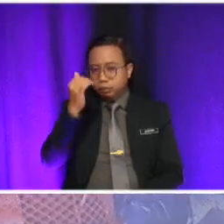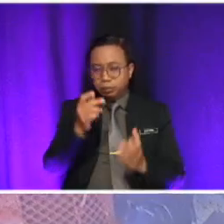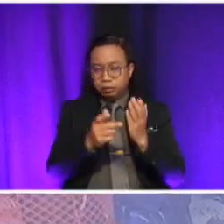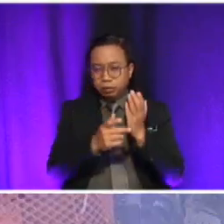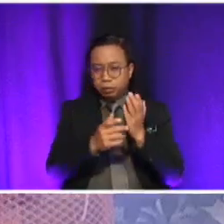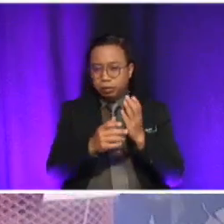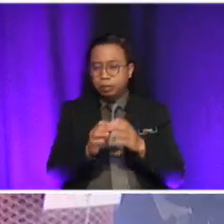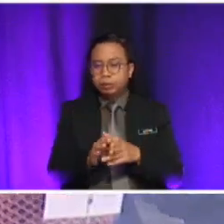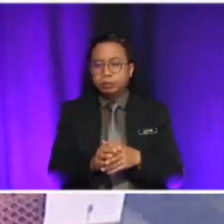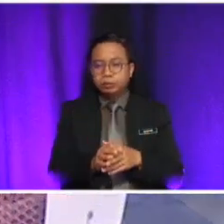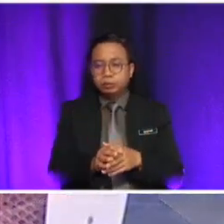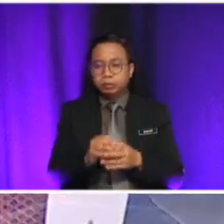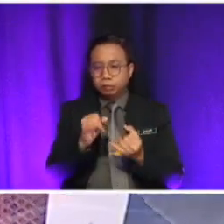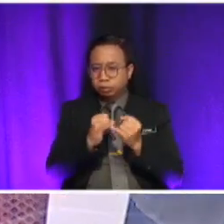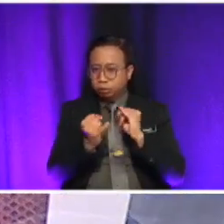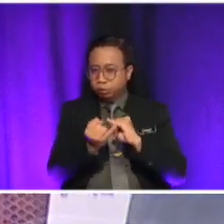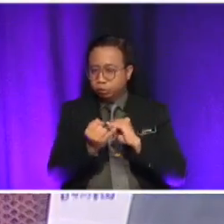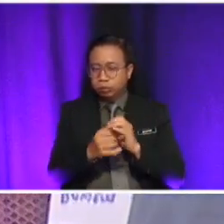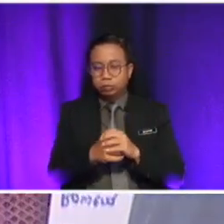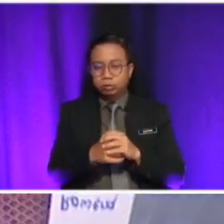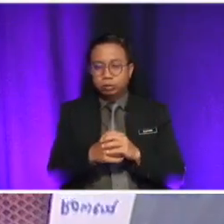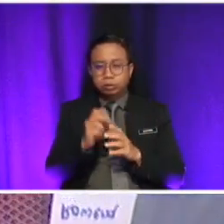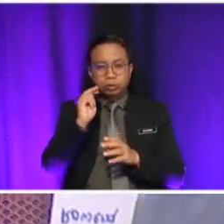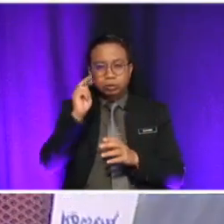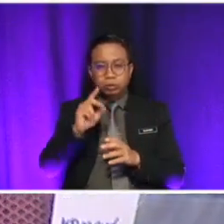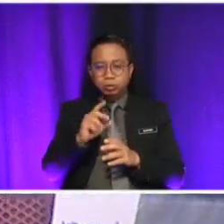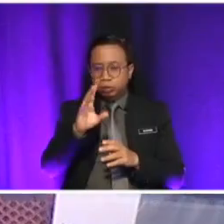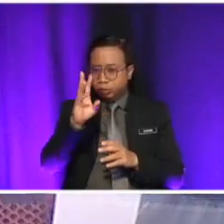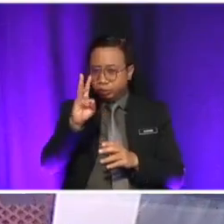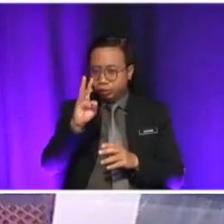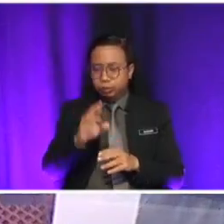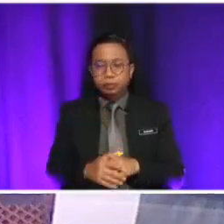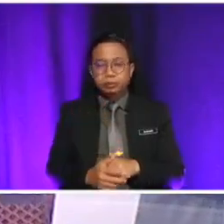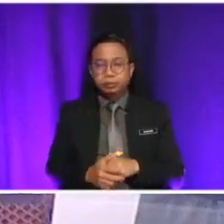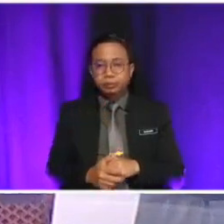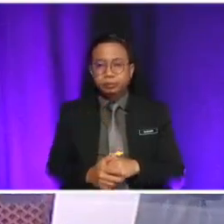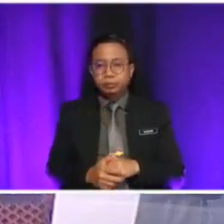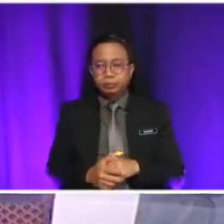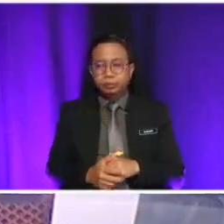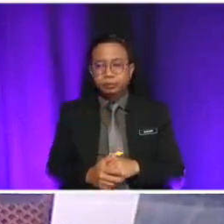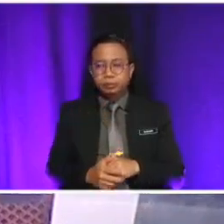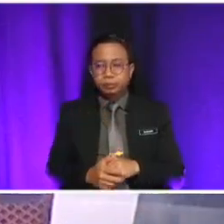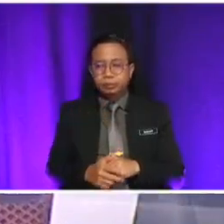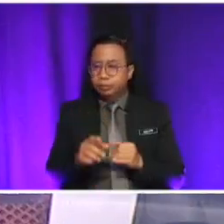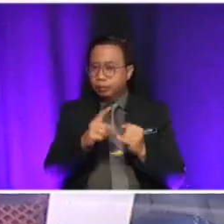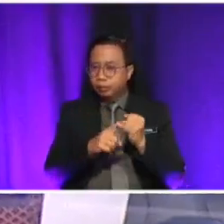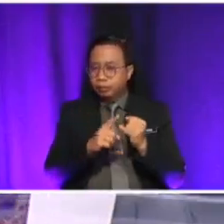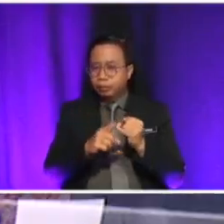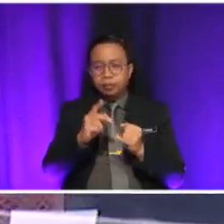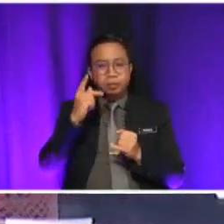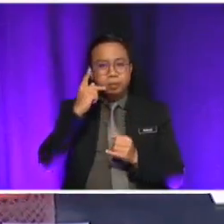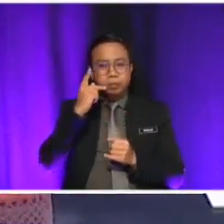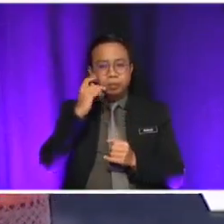glitches. Yes, that's unavoidable. And then Nazura gets 6. Okay, Nazura, you get 6. And last but not least,